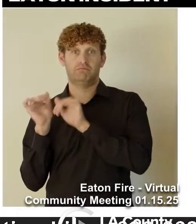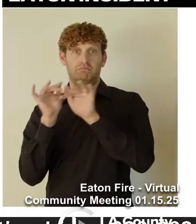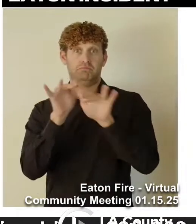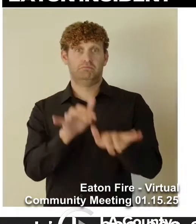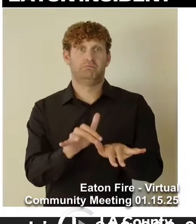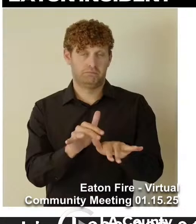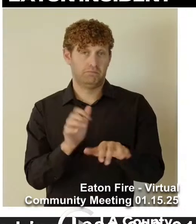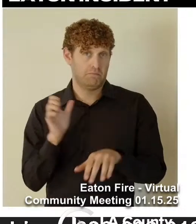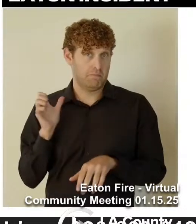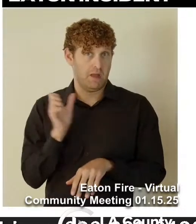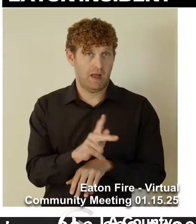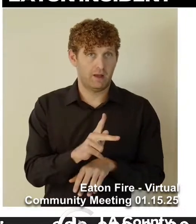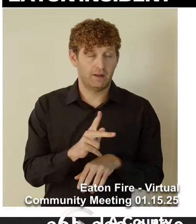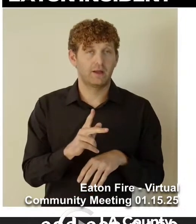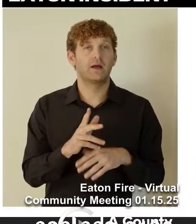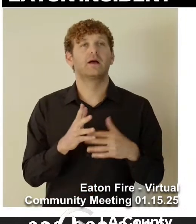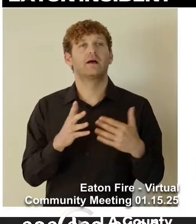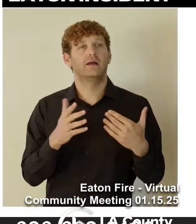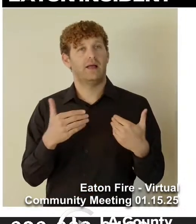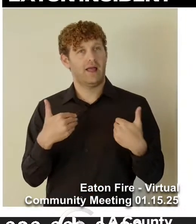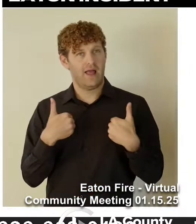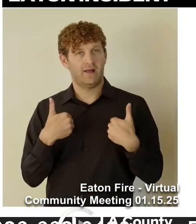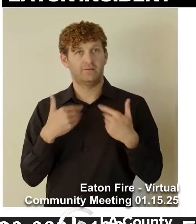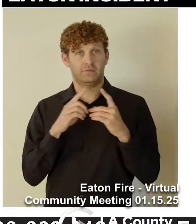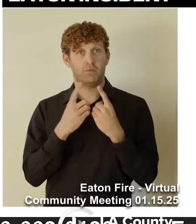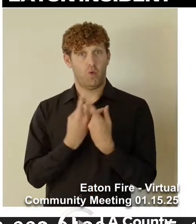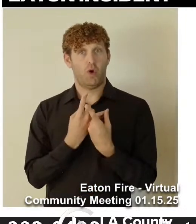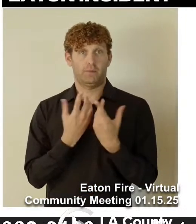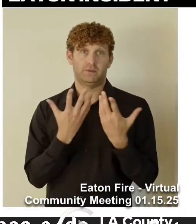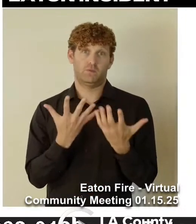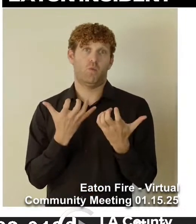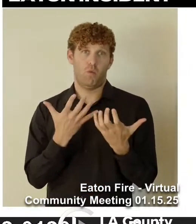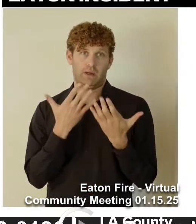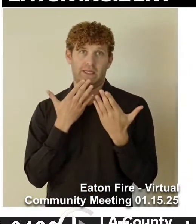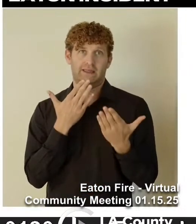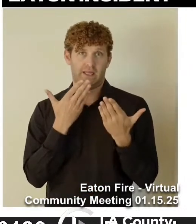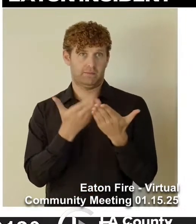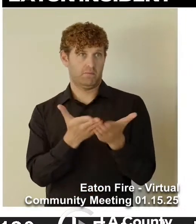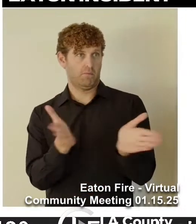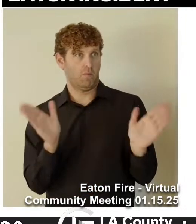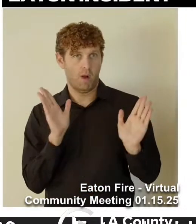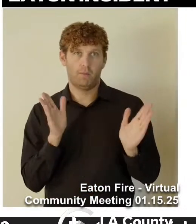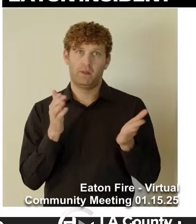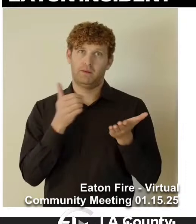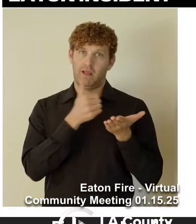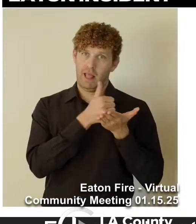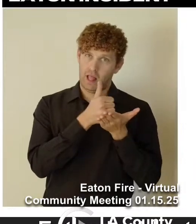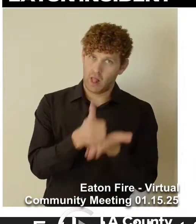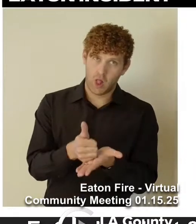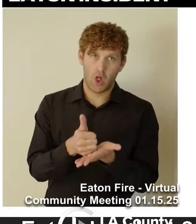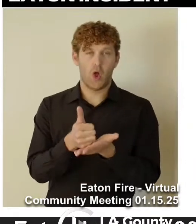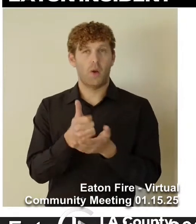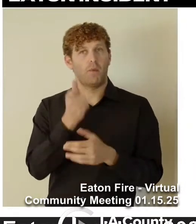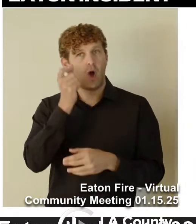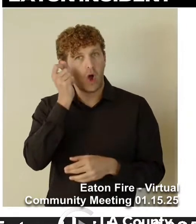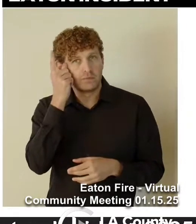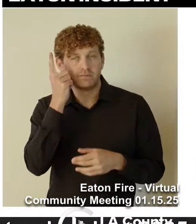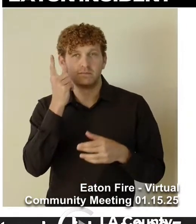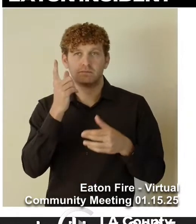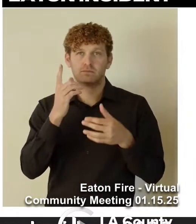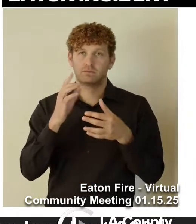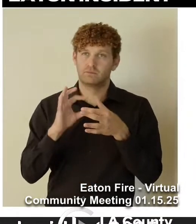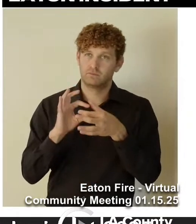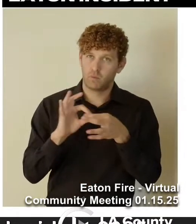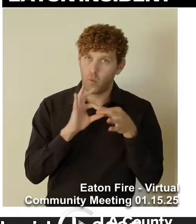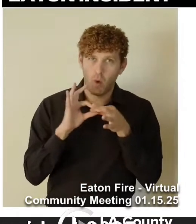place. The department would like to thank the public for all of their help and understanding and cooperation and staying away from